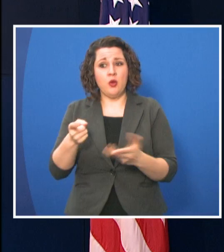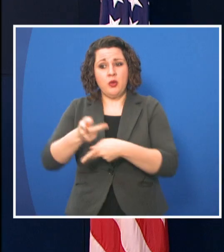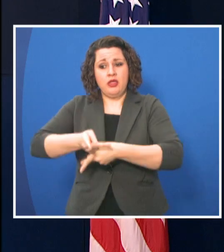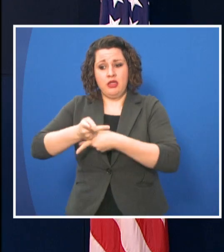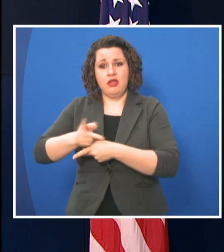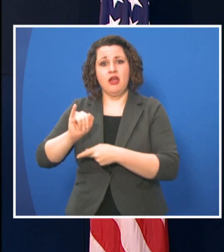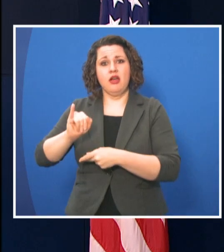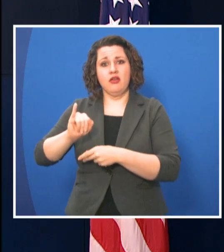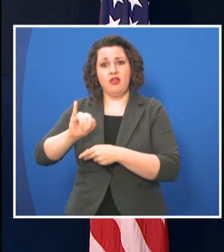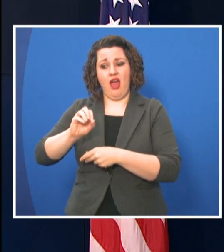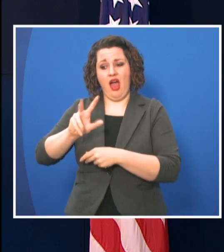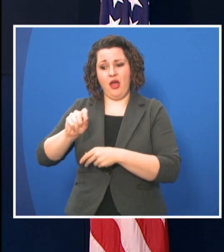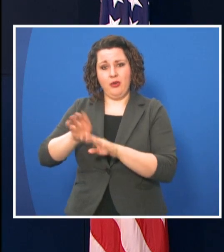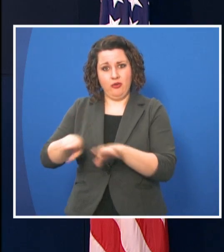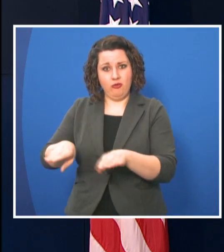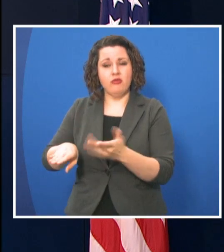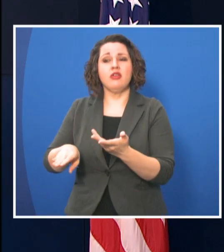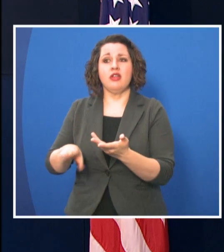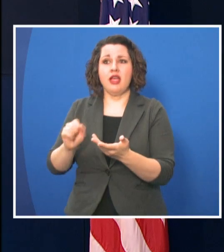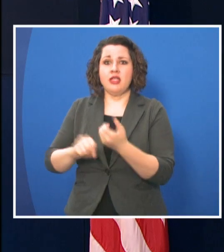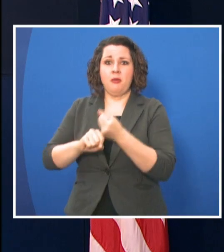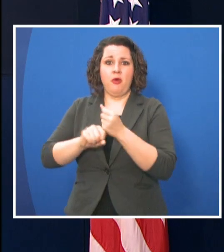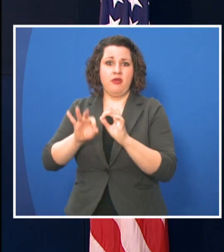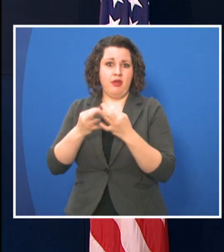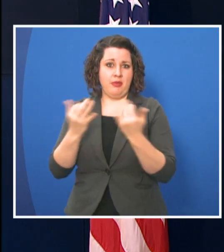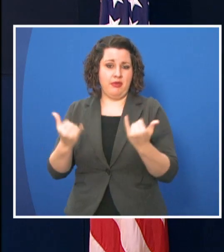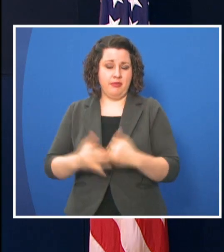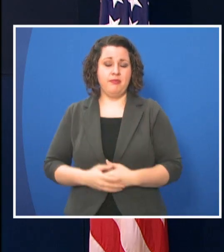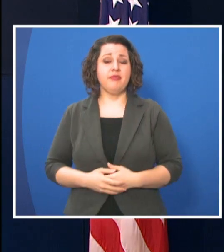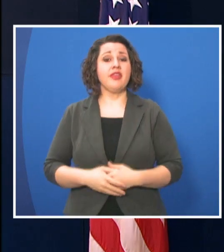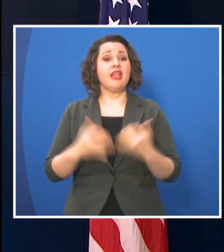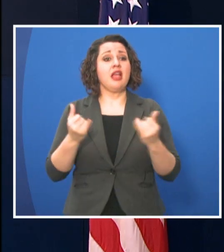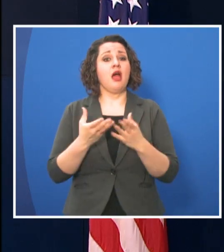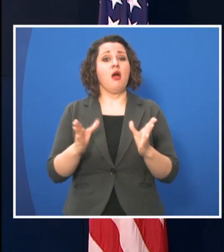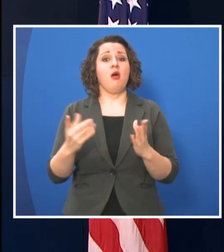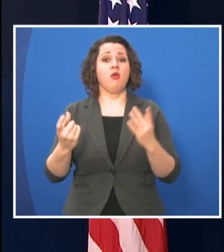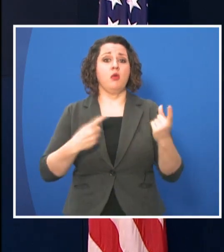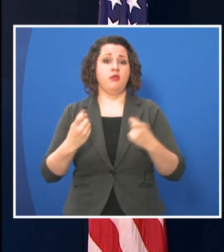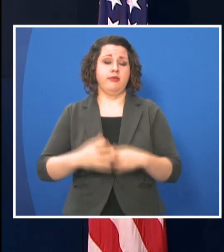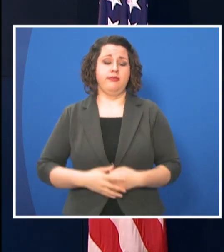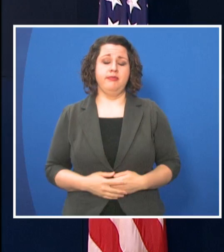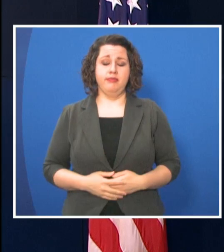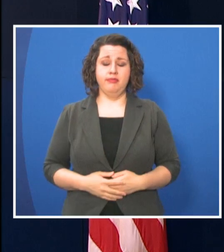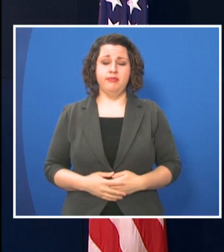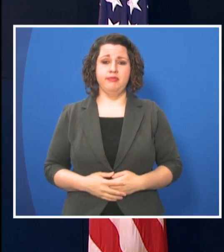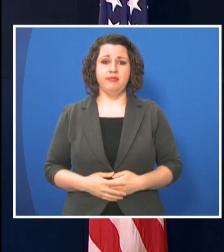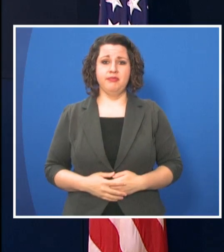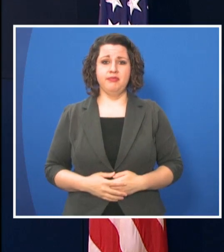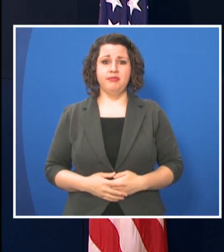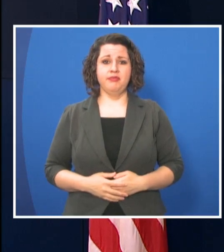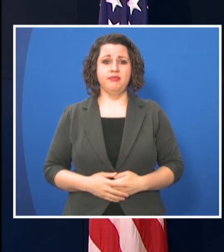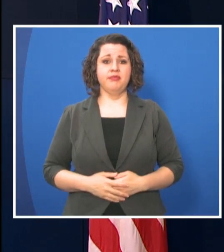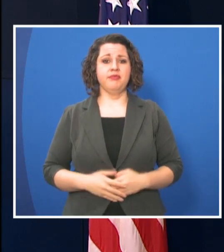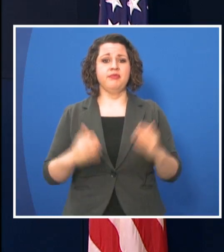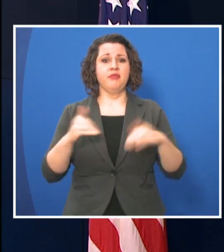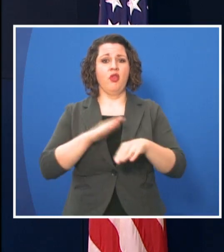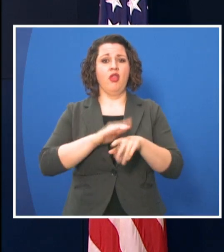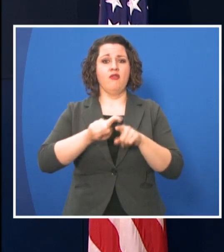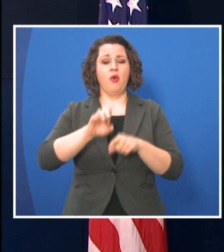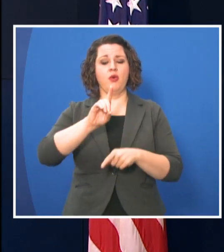children and supporting their families throughout this critical time. And with that, we will open it up for questions. Dave Price, go ahead.